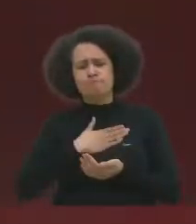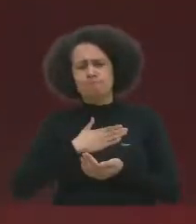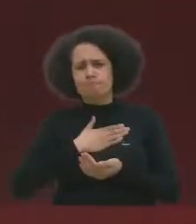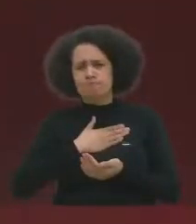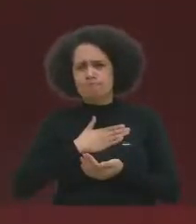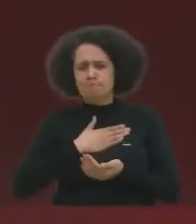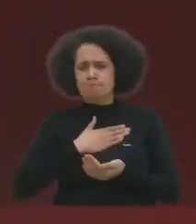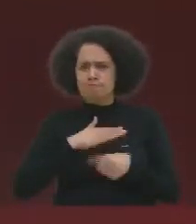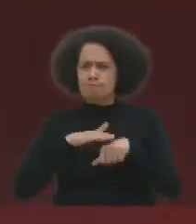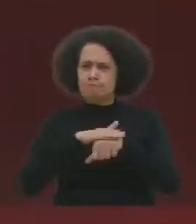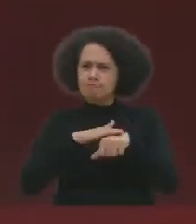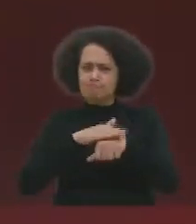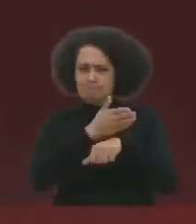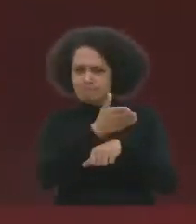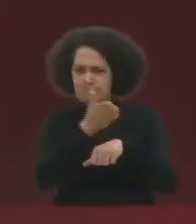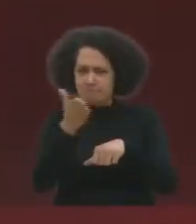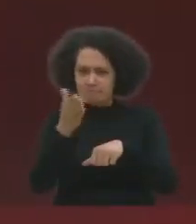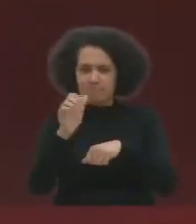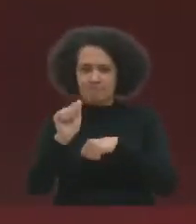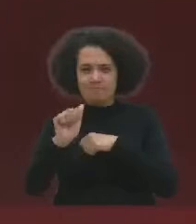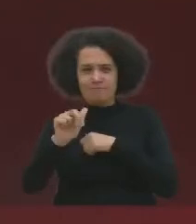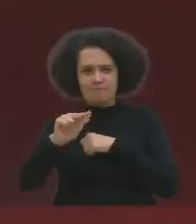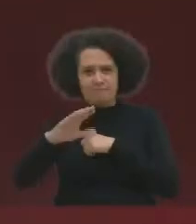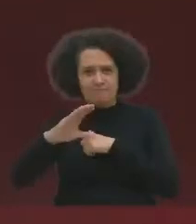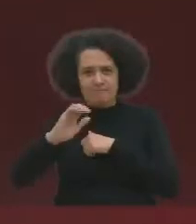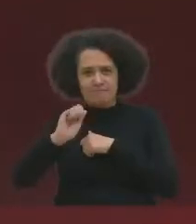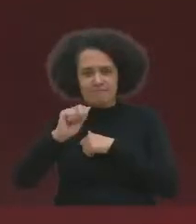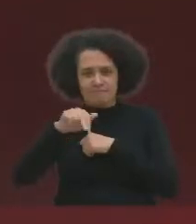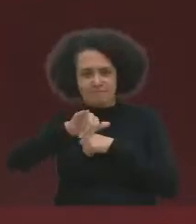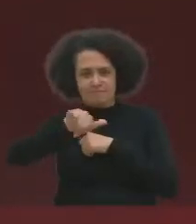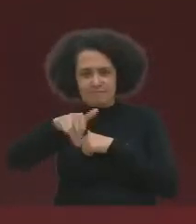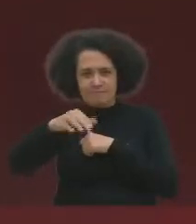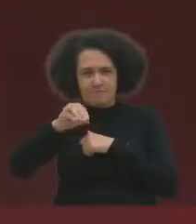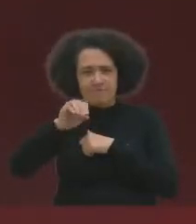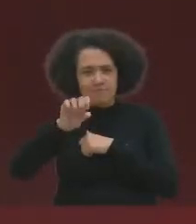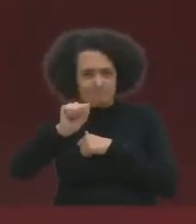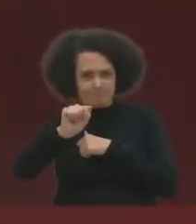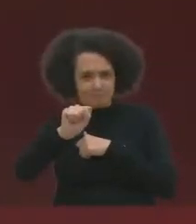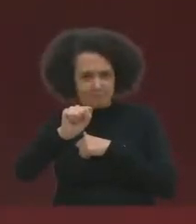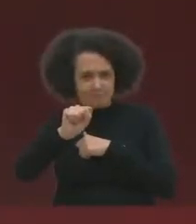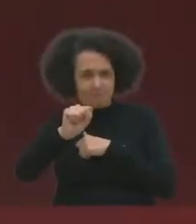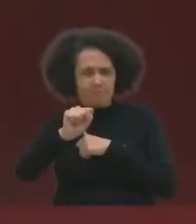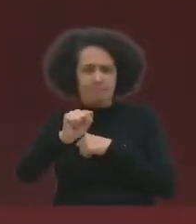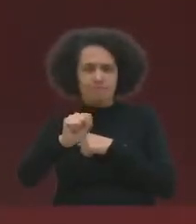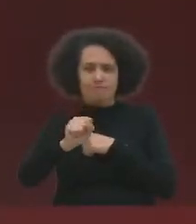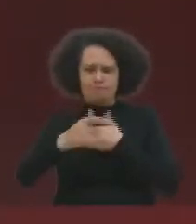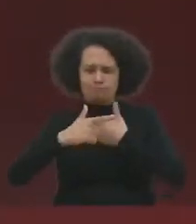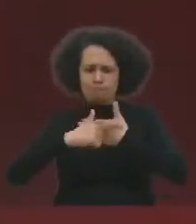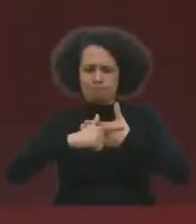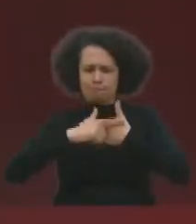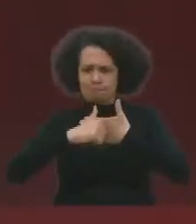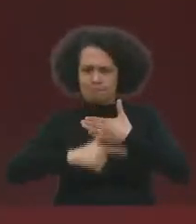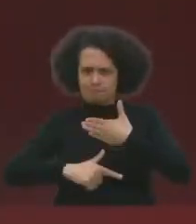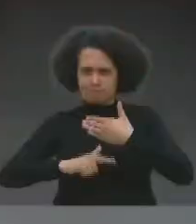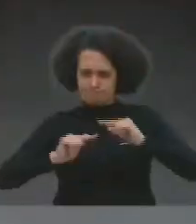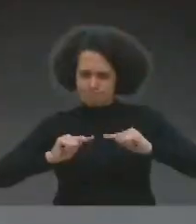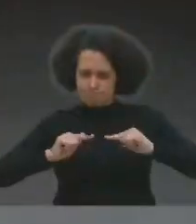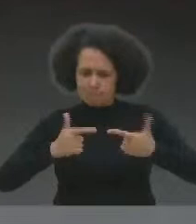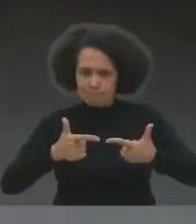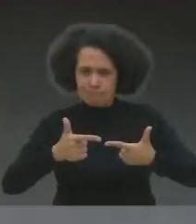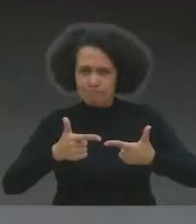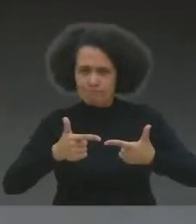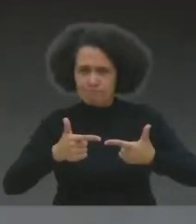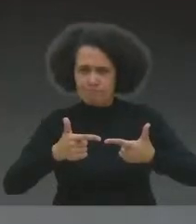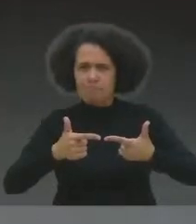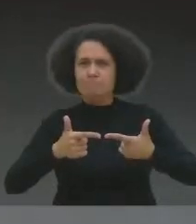com vocês um pouquinho hoje sobre arcanjos. Their role in the battle. O papel deles na batalha. The